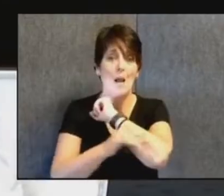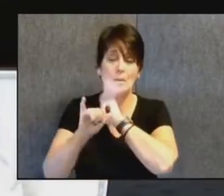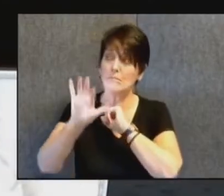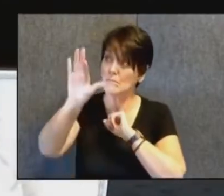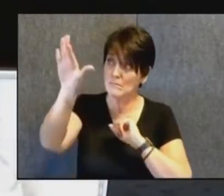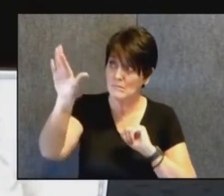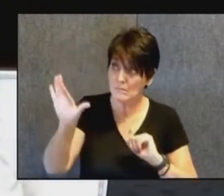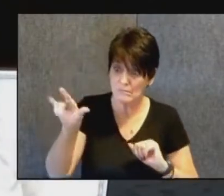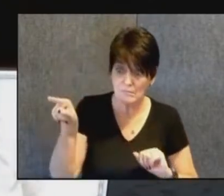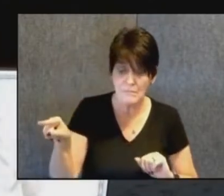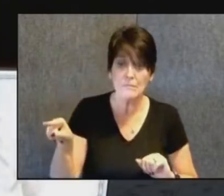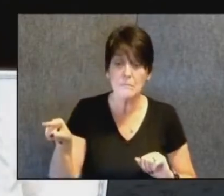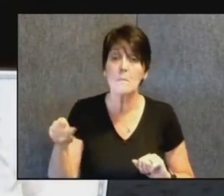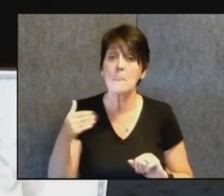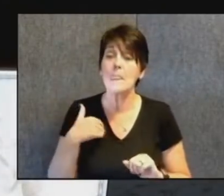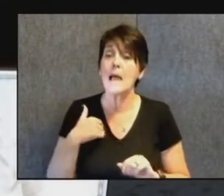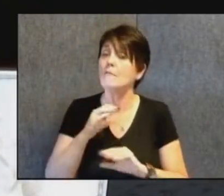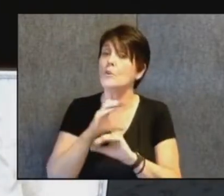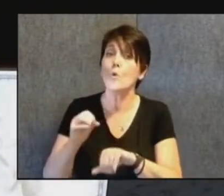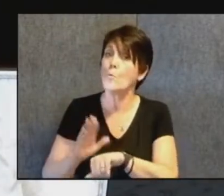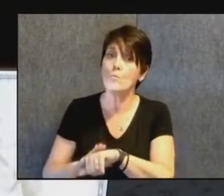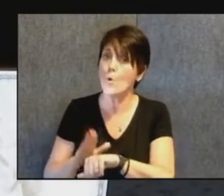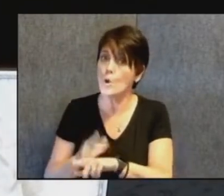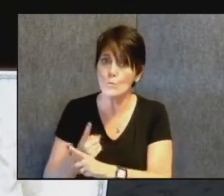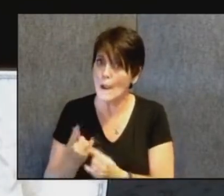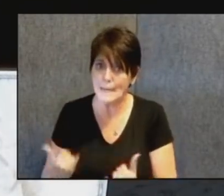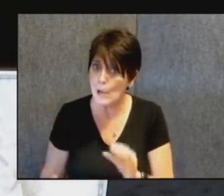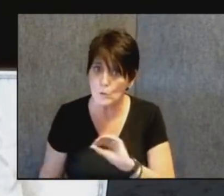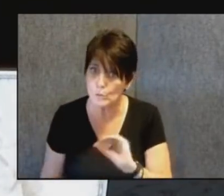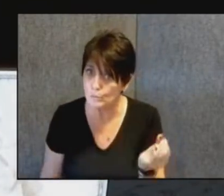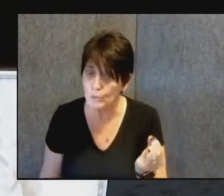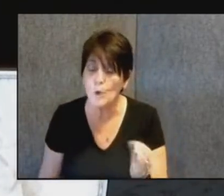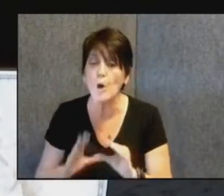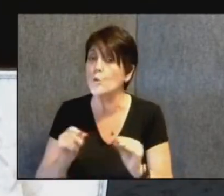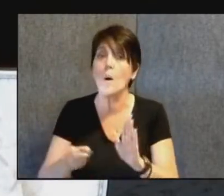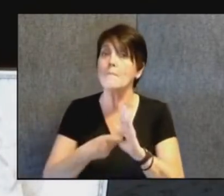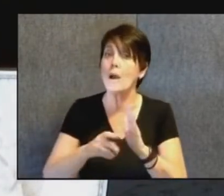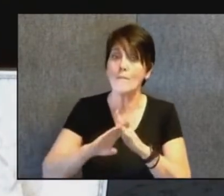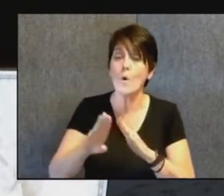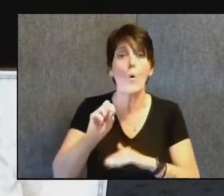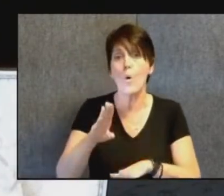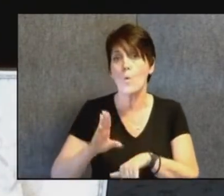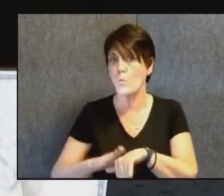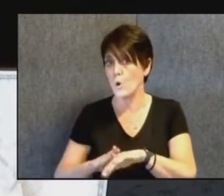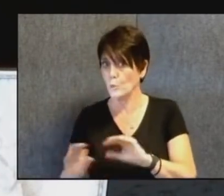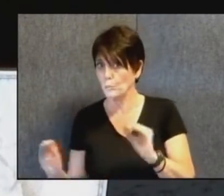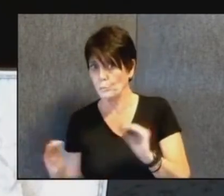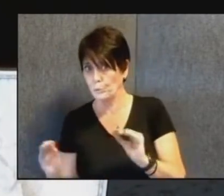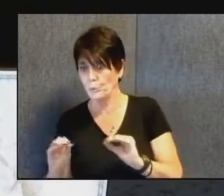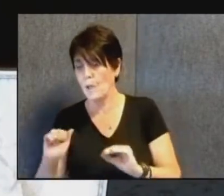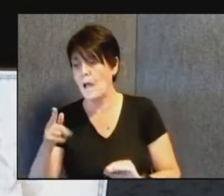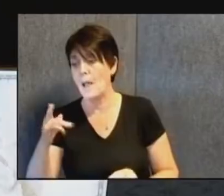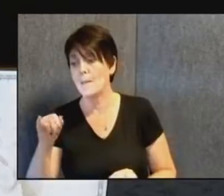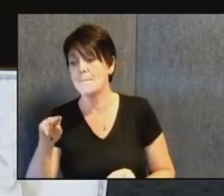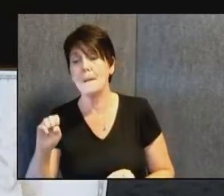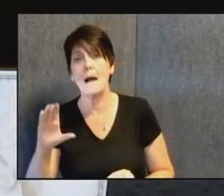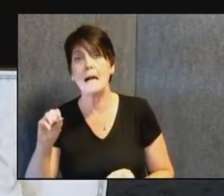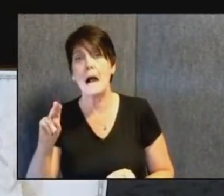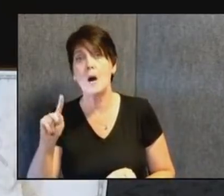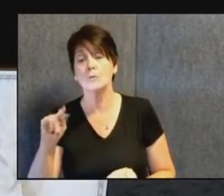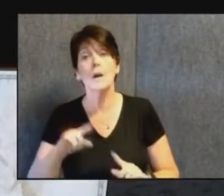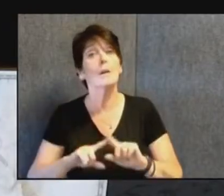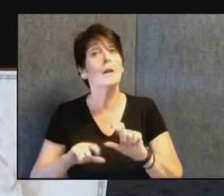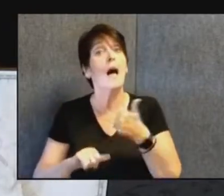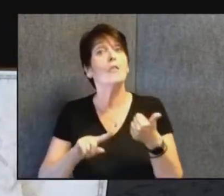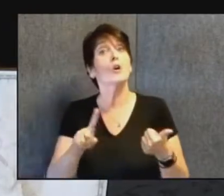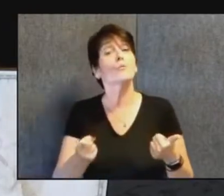area here. There are no warnings currently, no mandatory evacuations or warnings down in Alpine County. One of the other